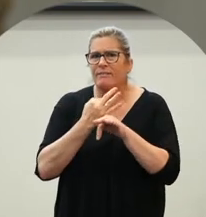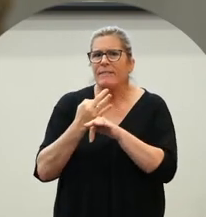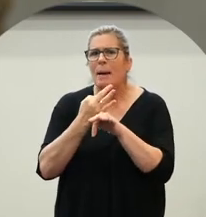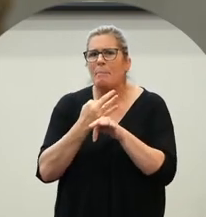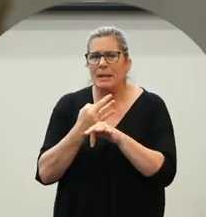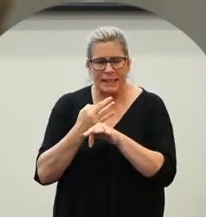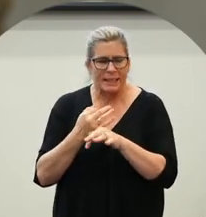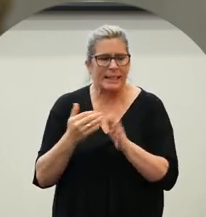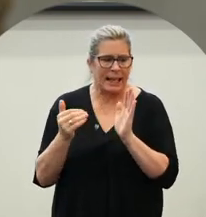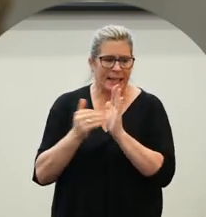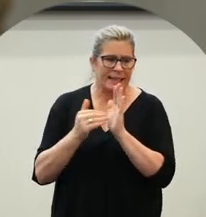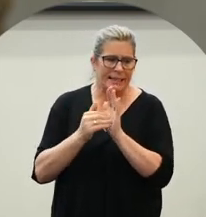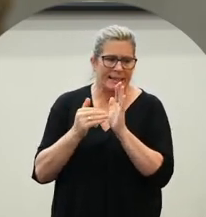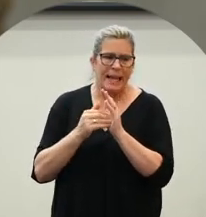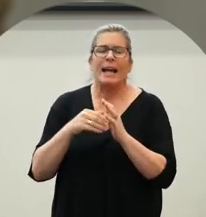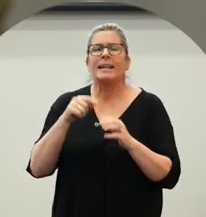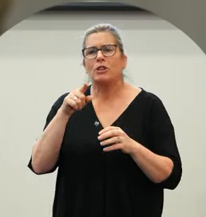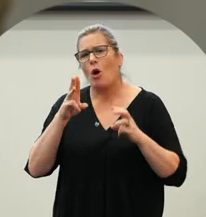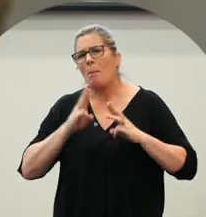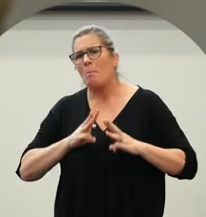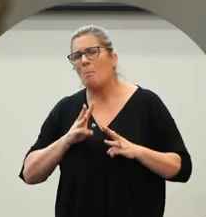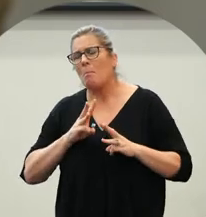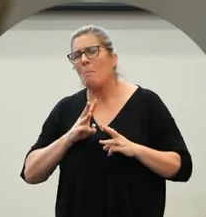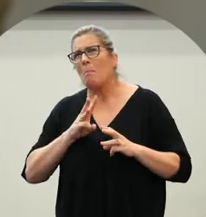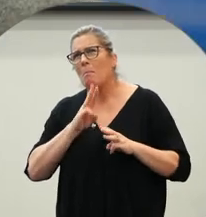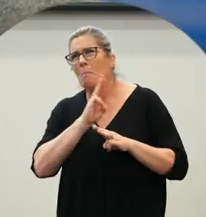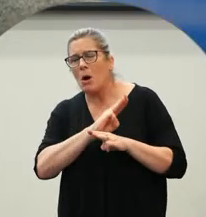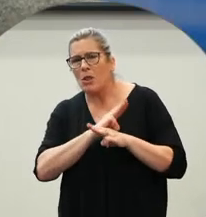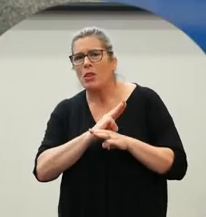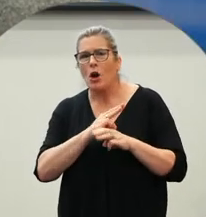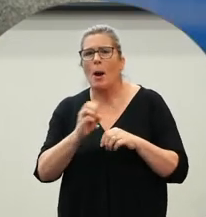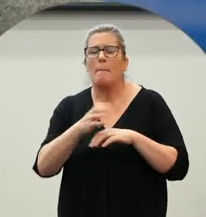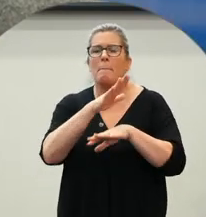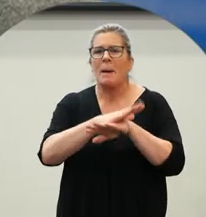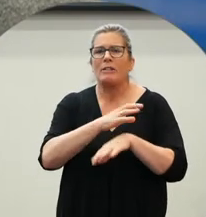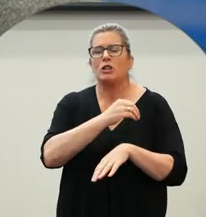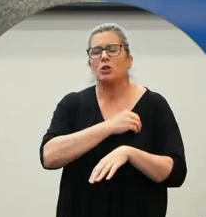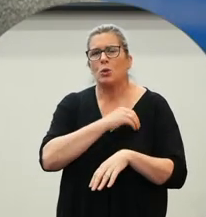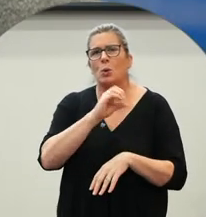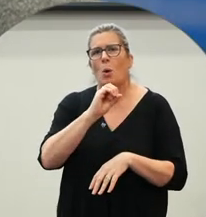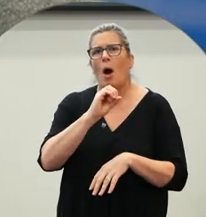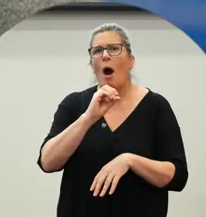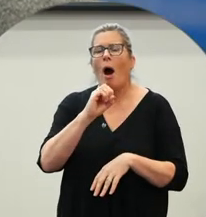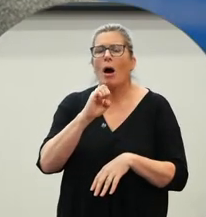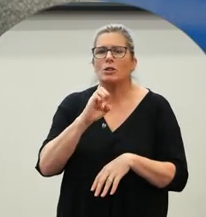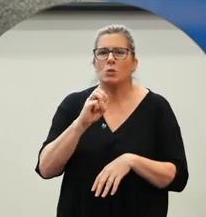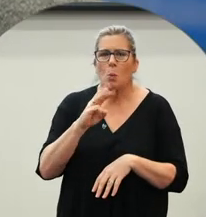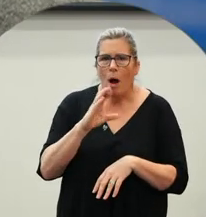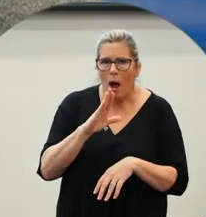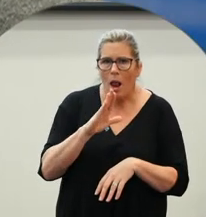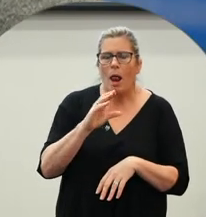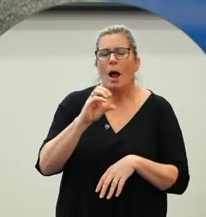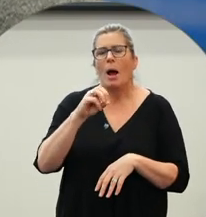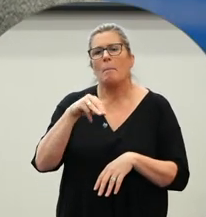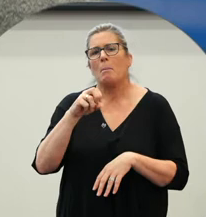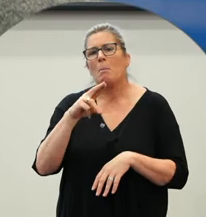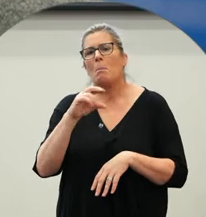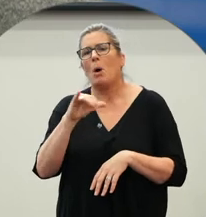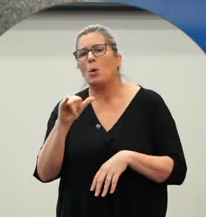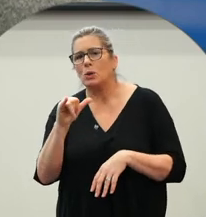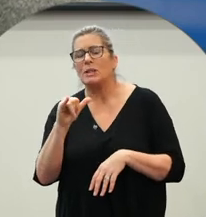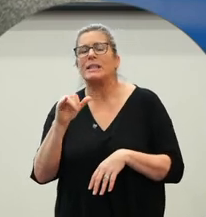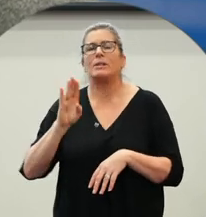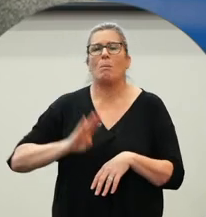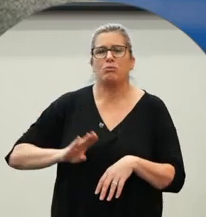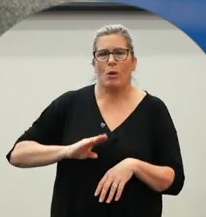Yeah, her mother was married to Oswald Mosley's brother. Oswald Mosley was the leader of the British Union